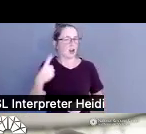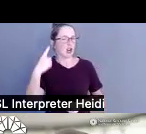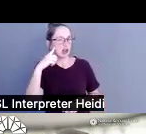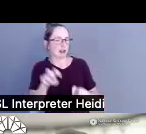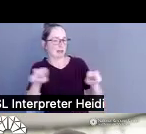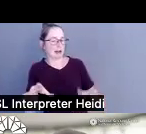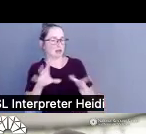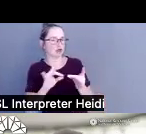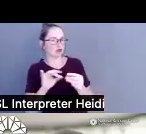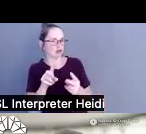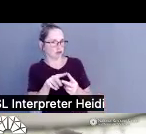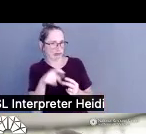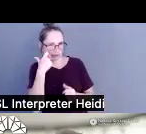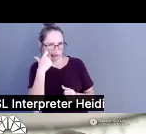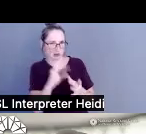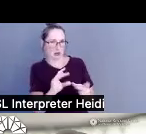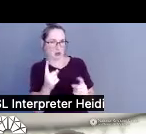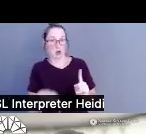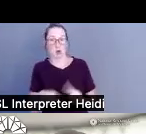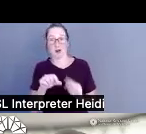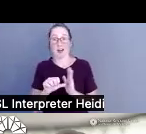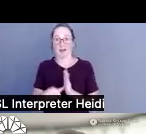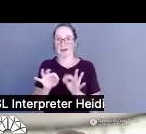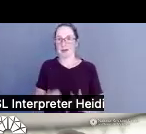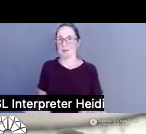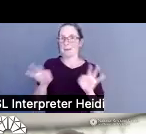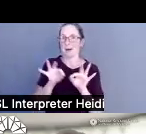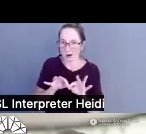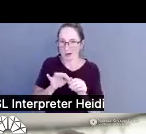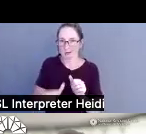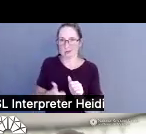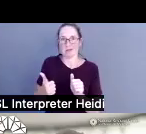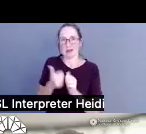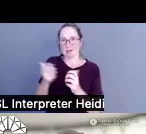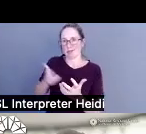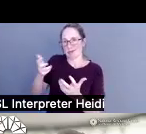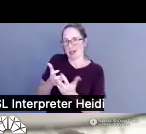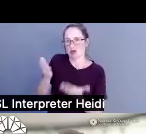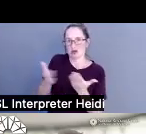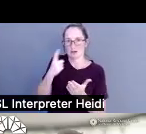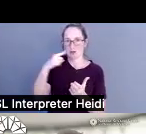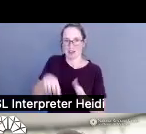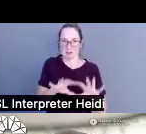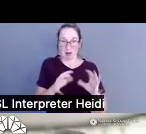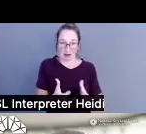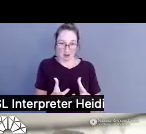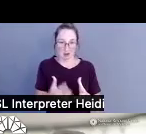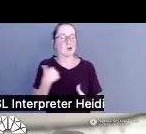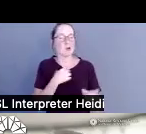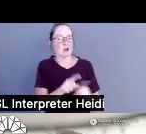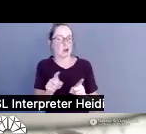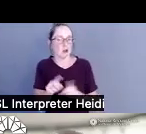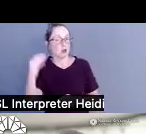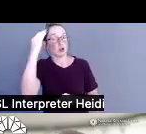panelists touch on this when emphasizing the importance of tailored services for this population. And we also know